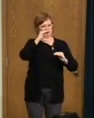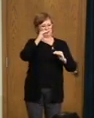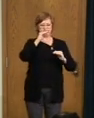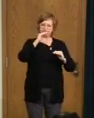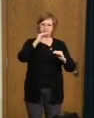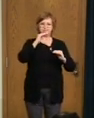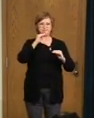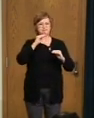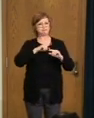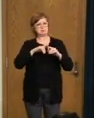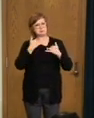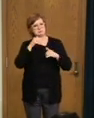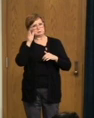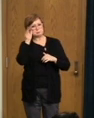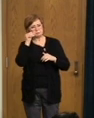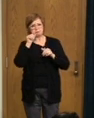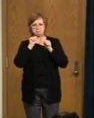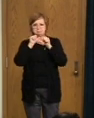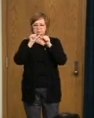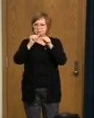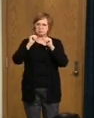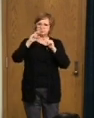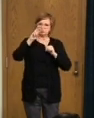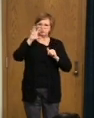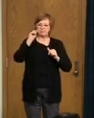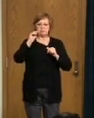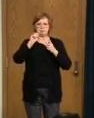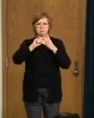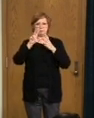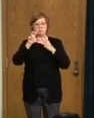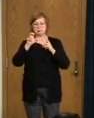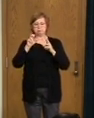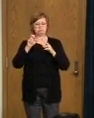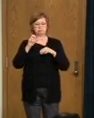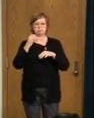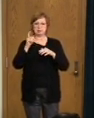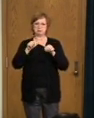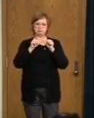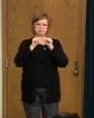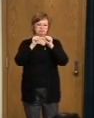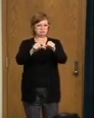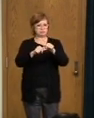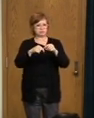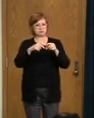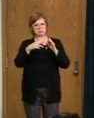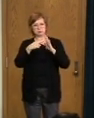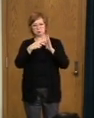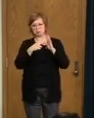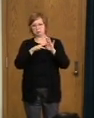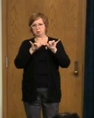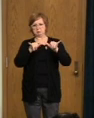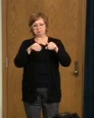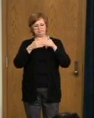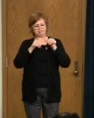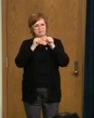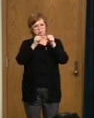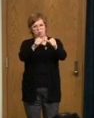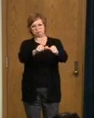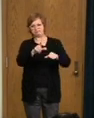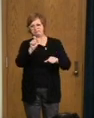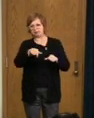further measures allow many of our activities leading to the holiday season to continue. They allow us to,